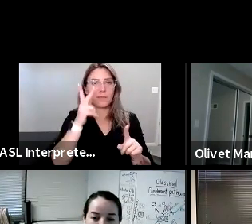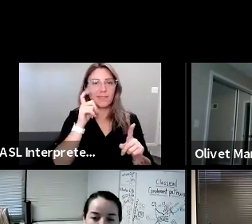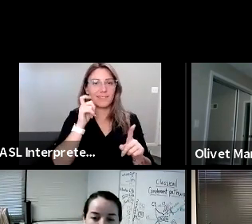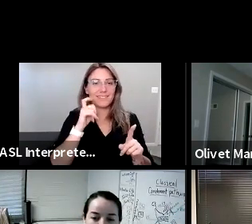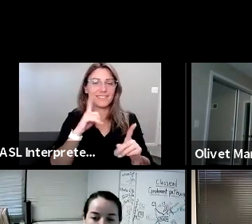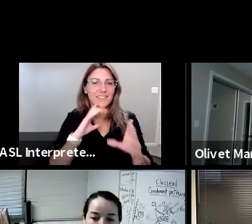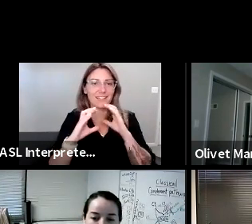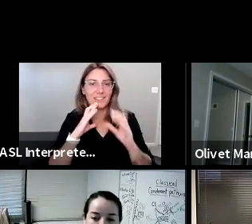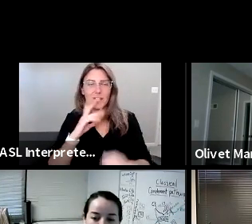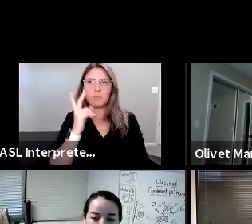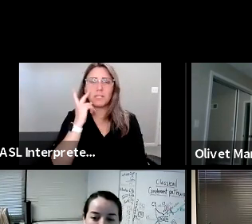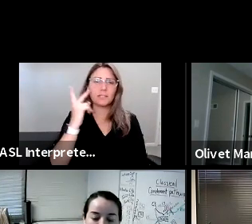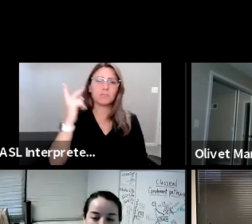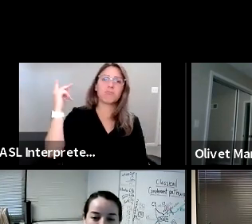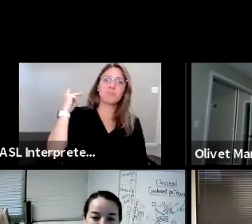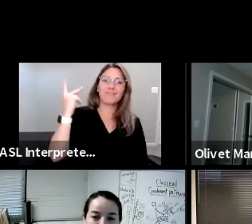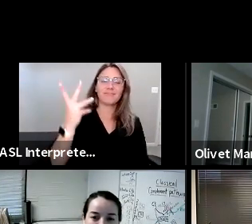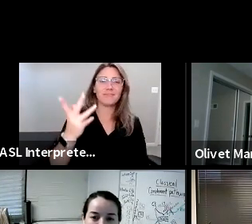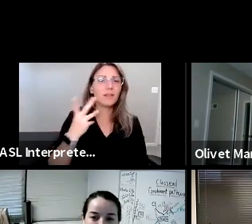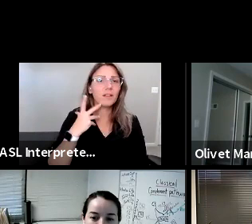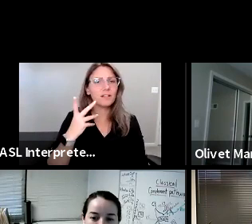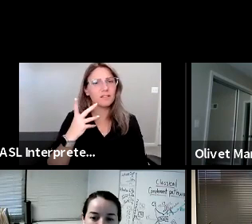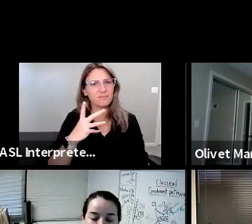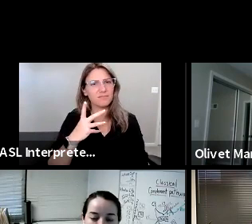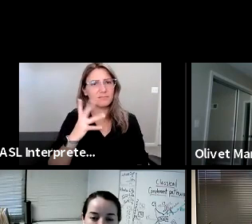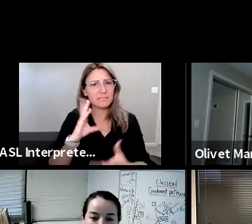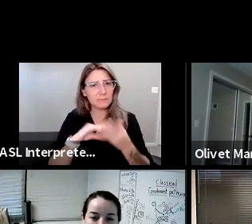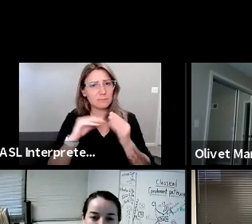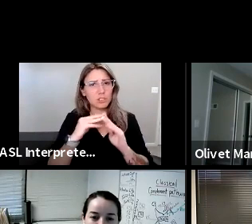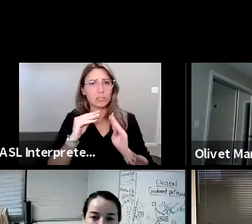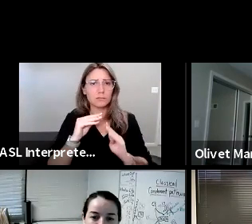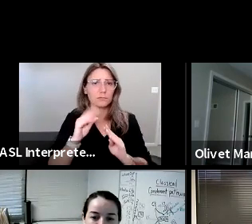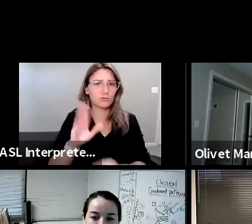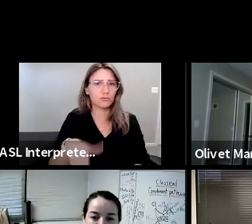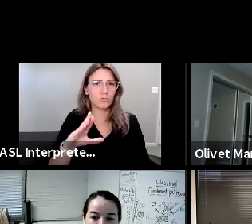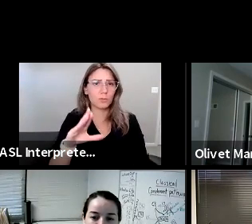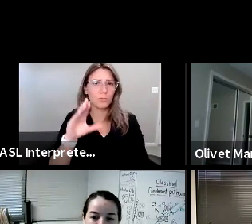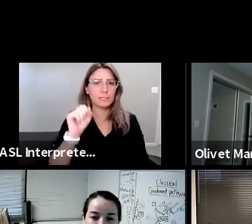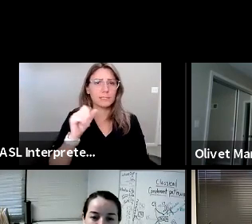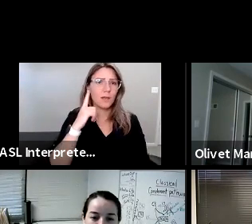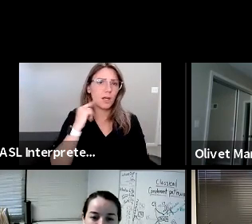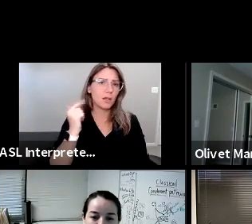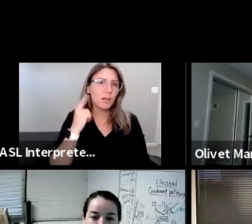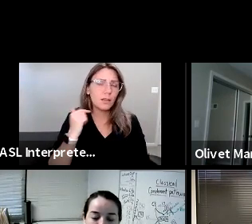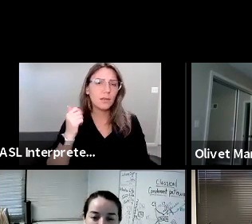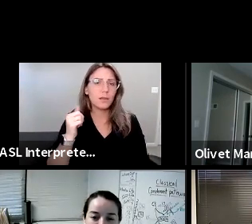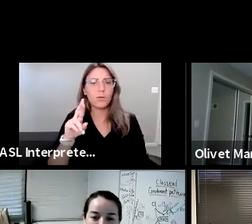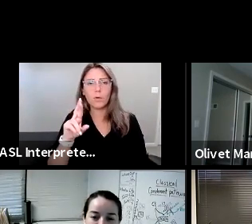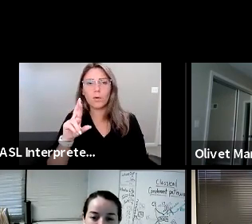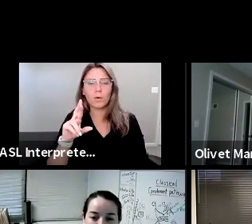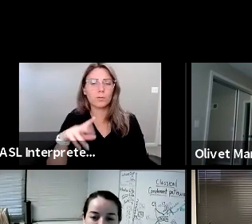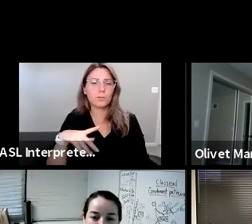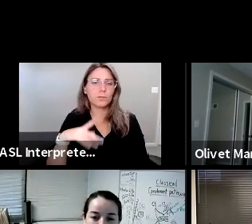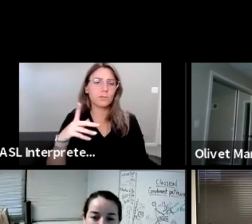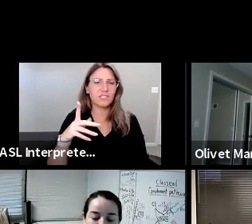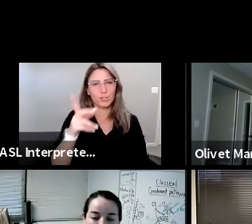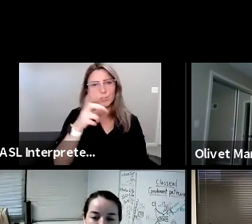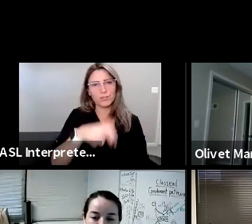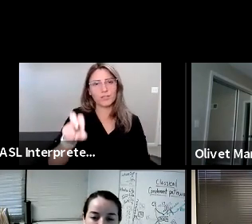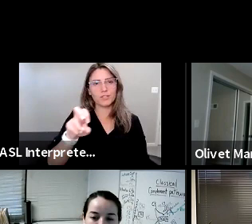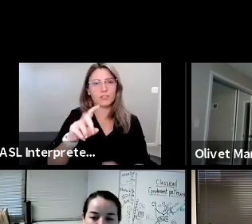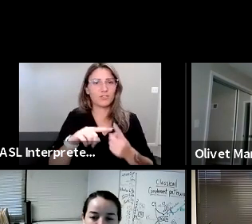on just lifelong experiences from, you know, growing up in South Cali or Southern Cali, and transitioning